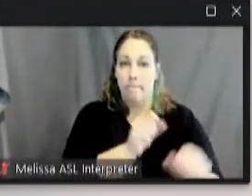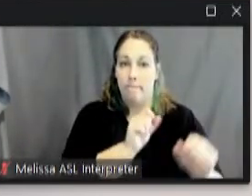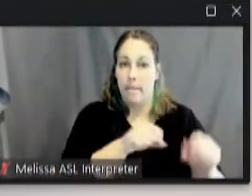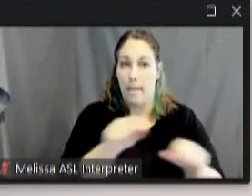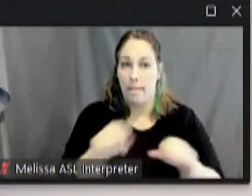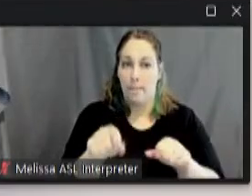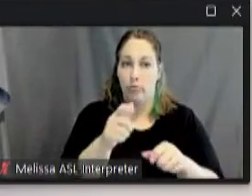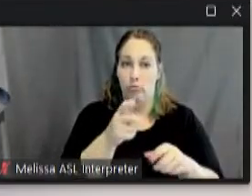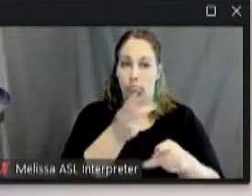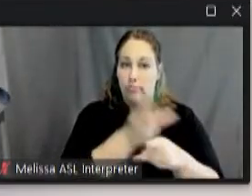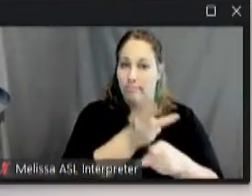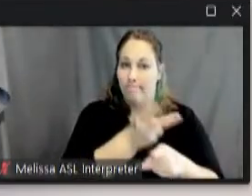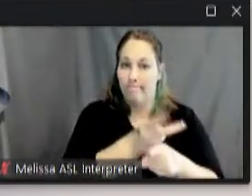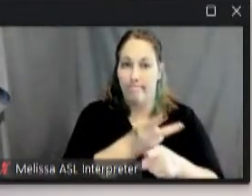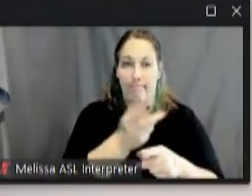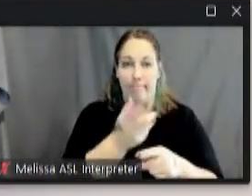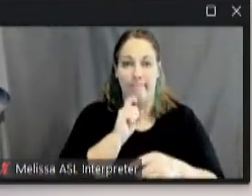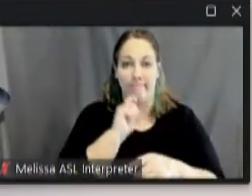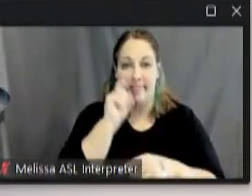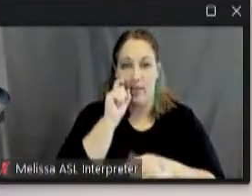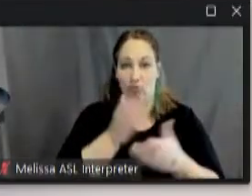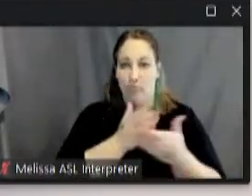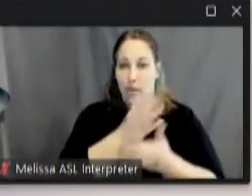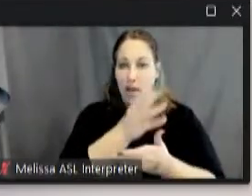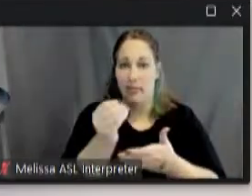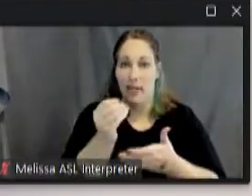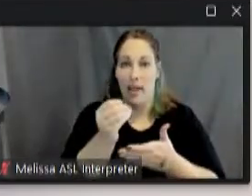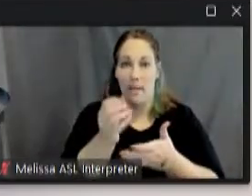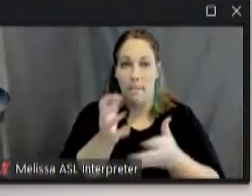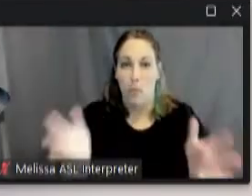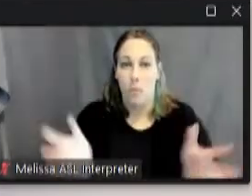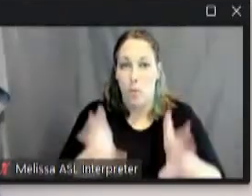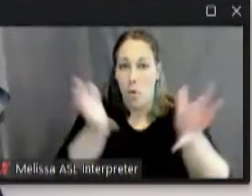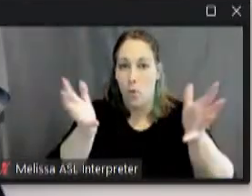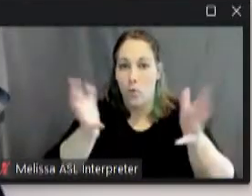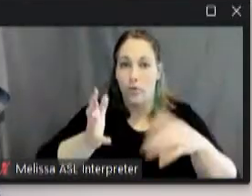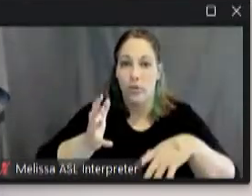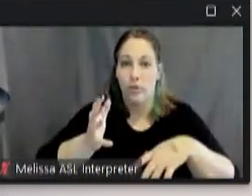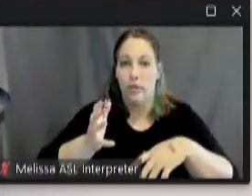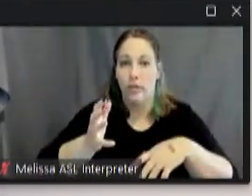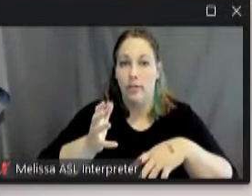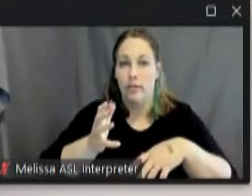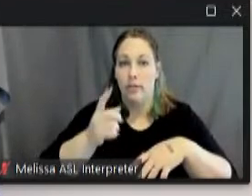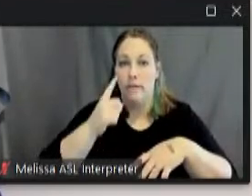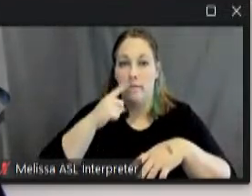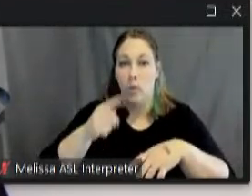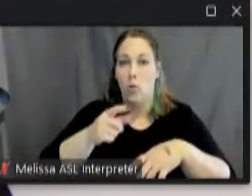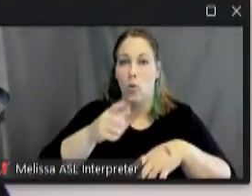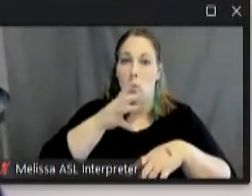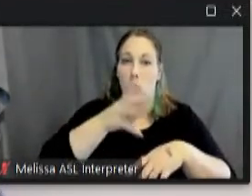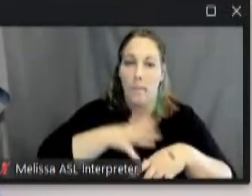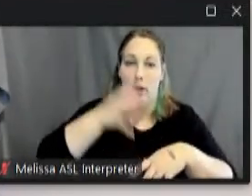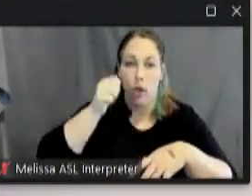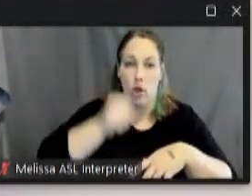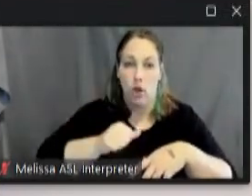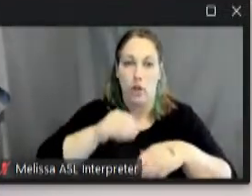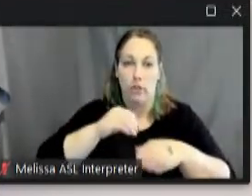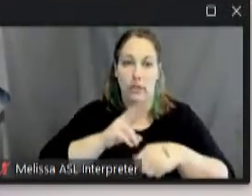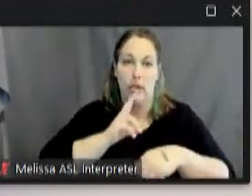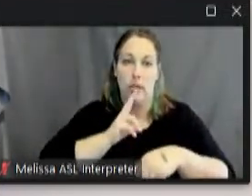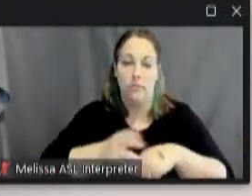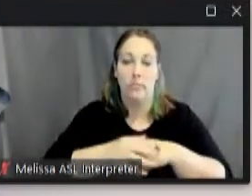in general of women and girls with disabilities in Honduras. We also have begun